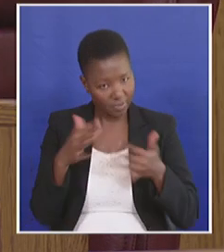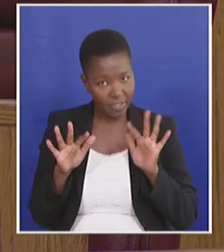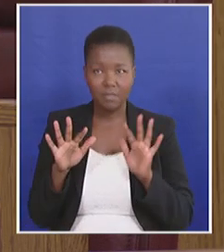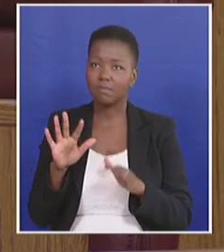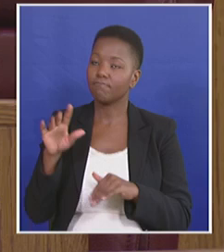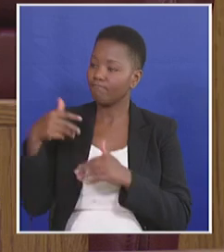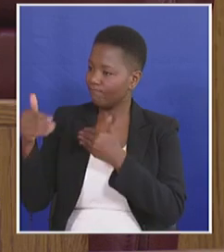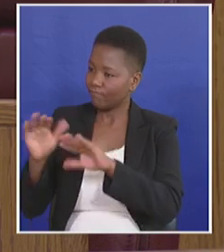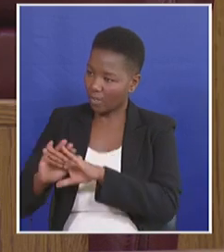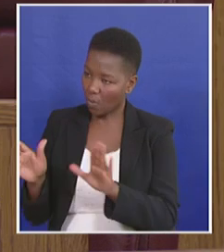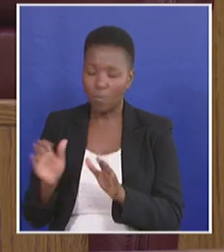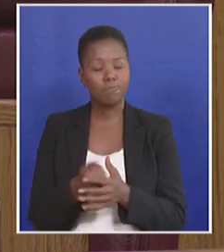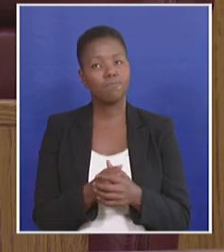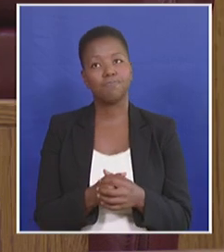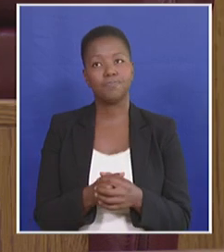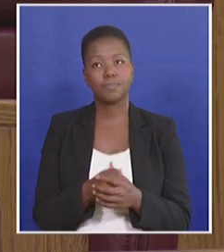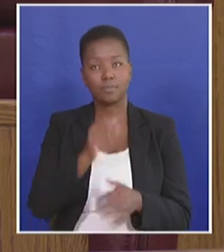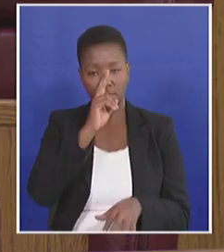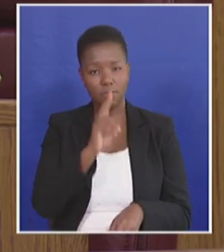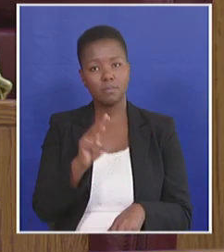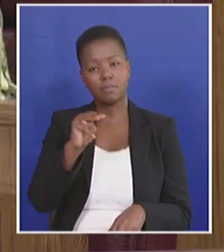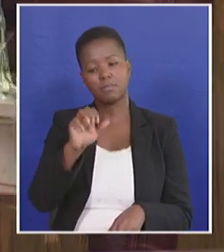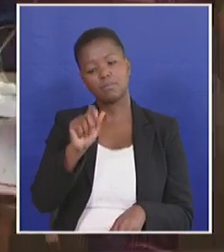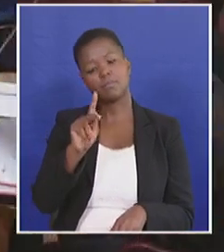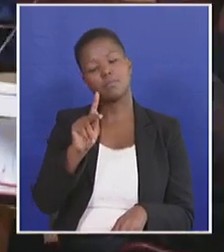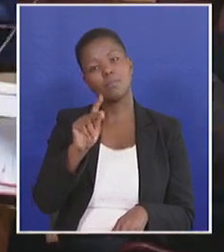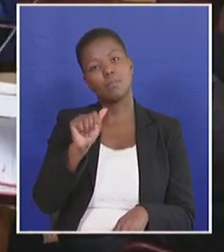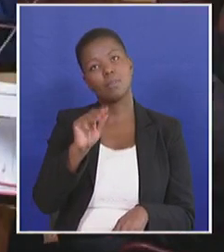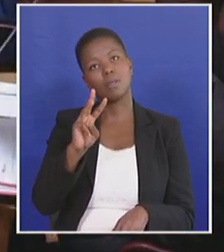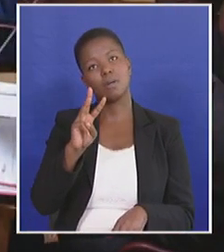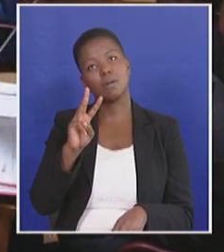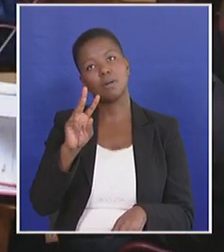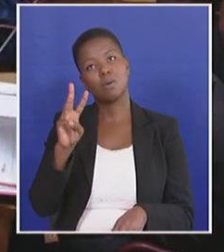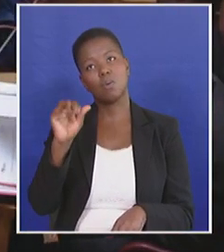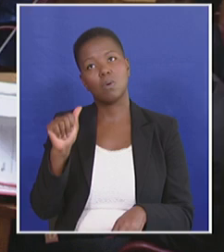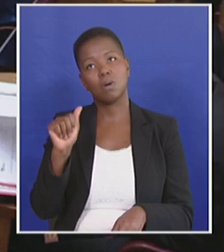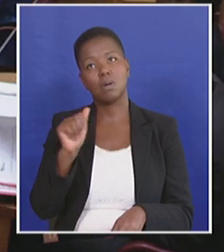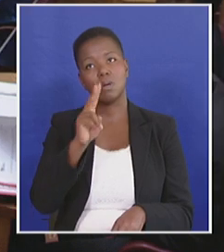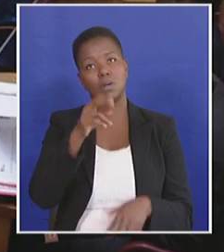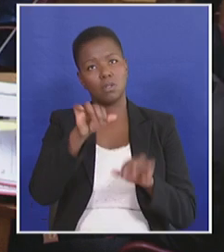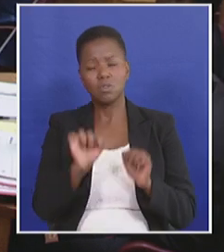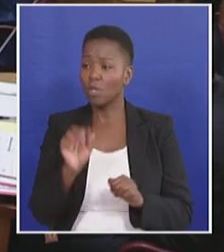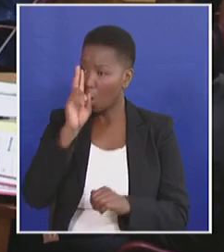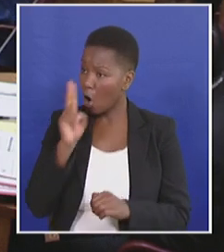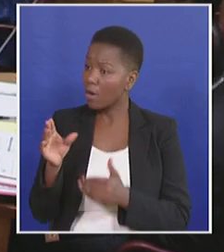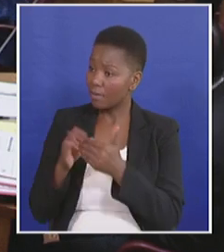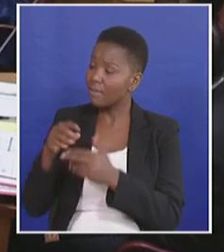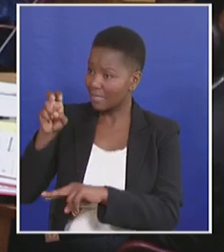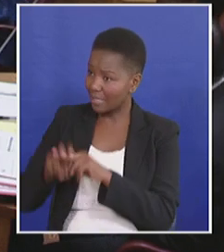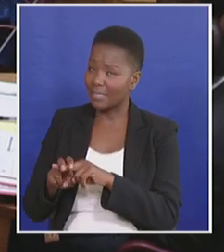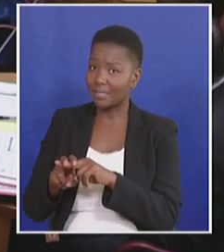passed. Honorable Makua. Thank you, Honorable Chairperson. Honorable Mukwena, take your seat,